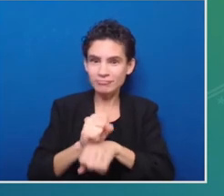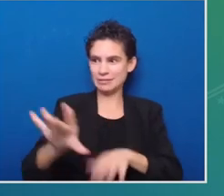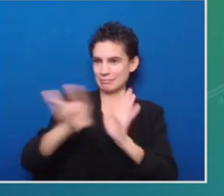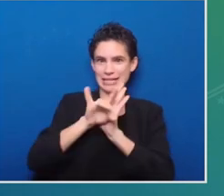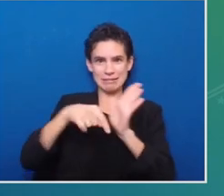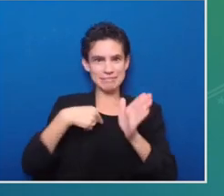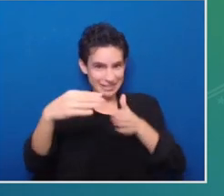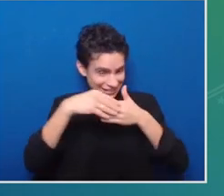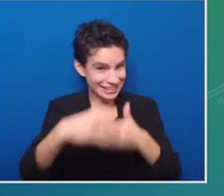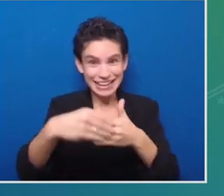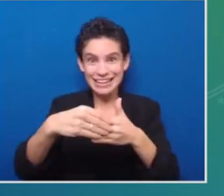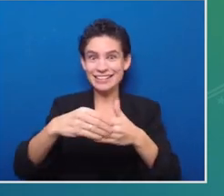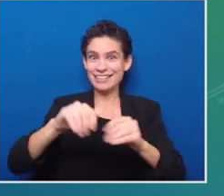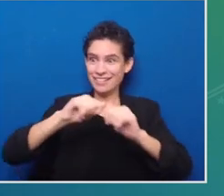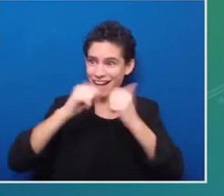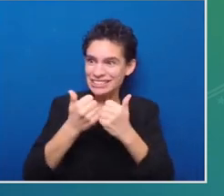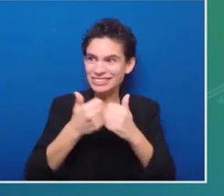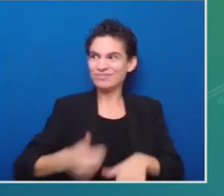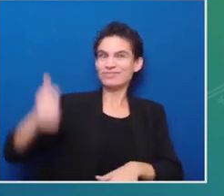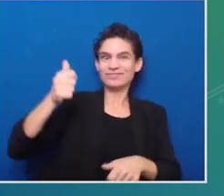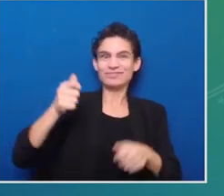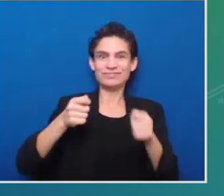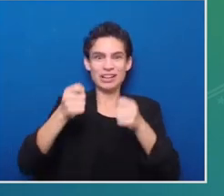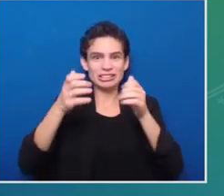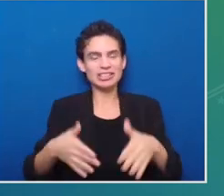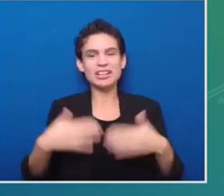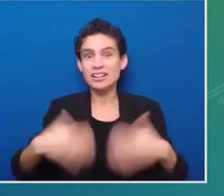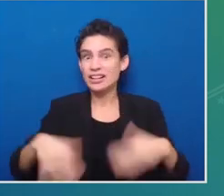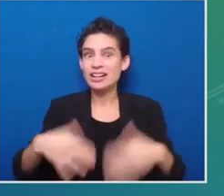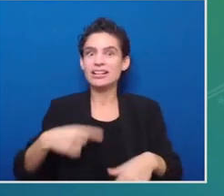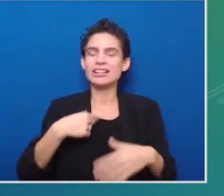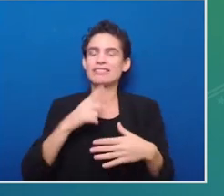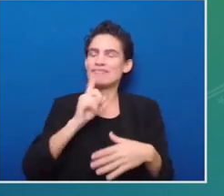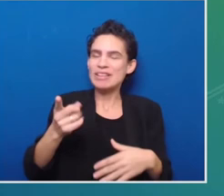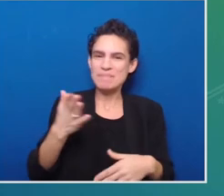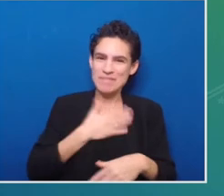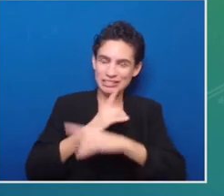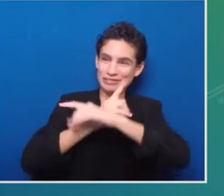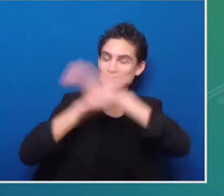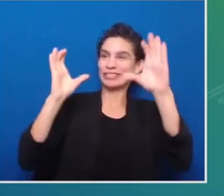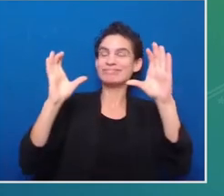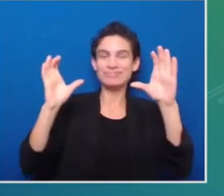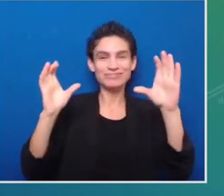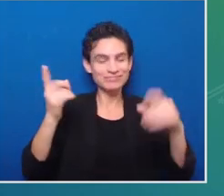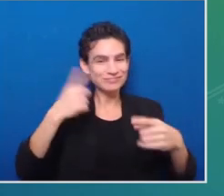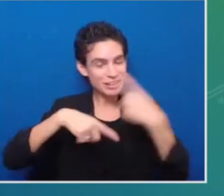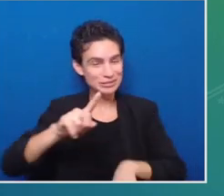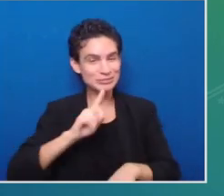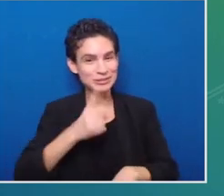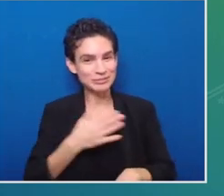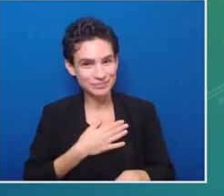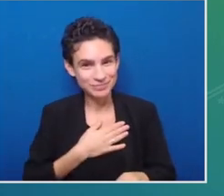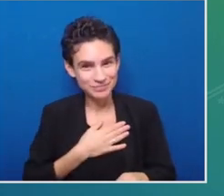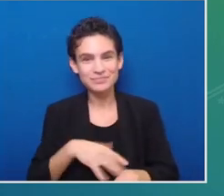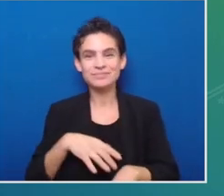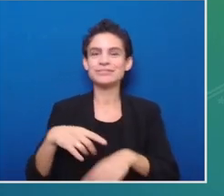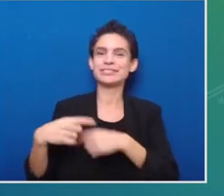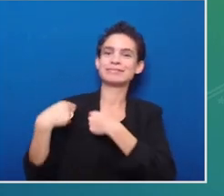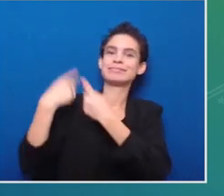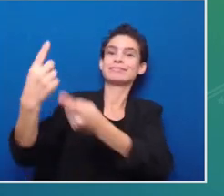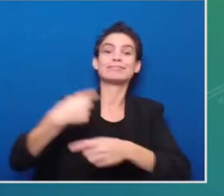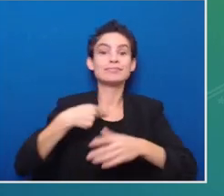agency as its administrator. So this opportunity, well, it's a dream come true. Since the start of my career,